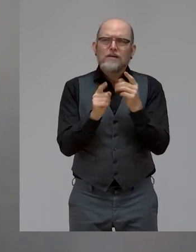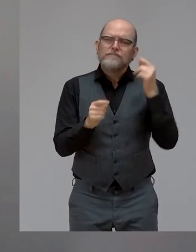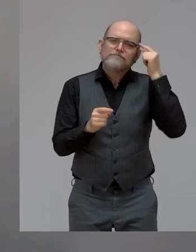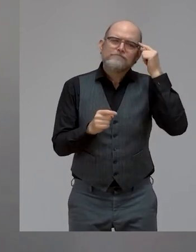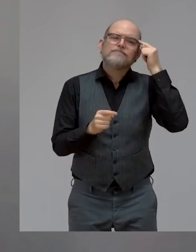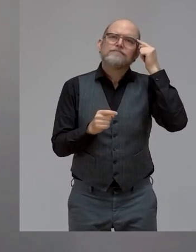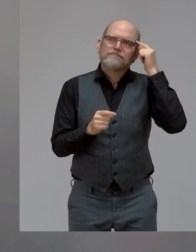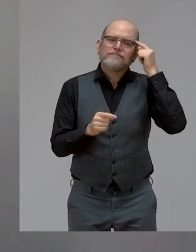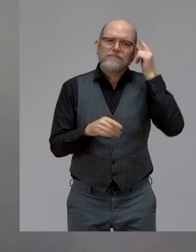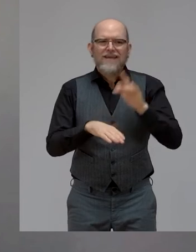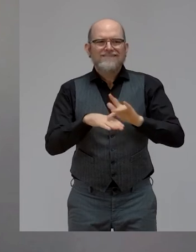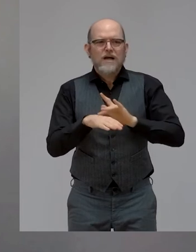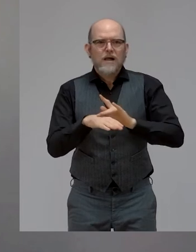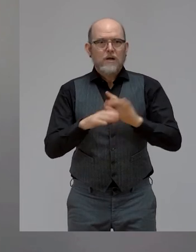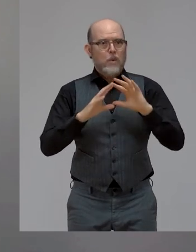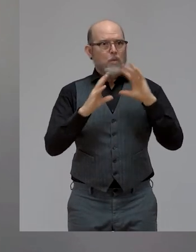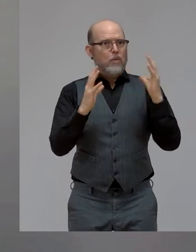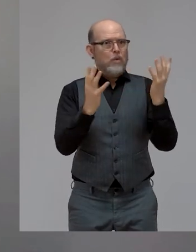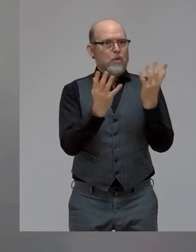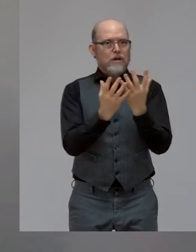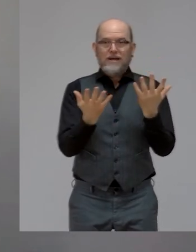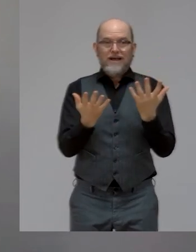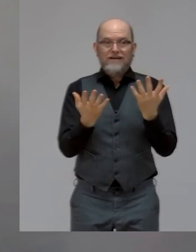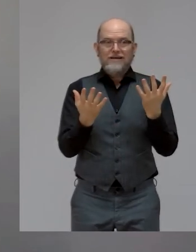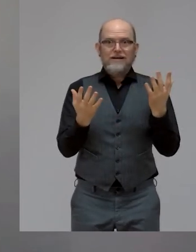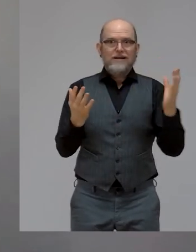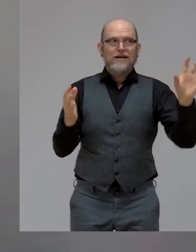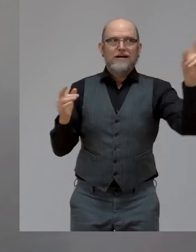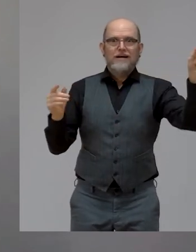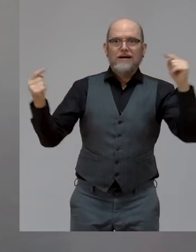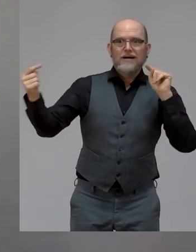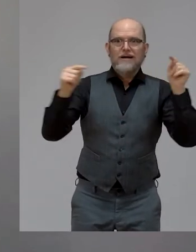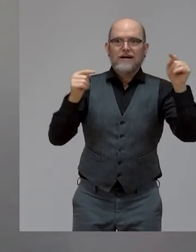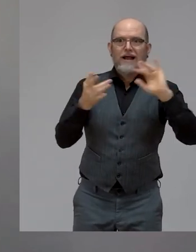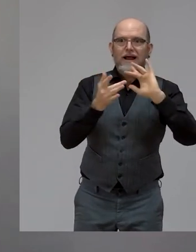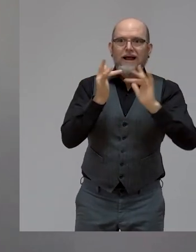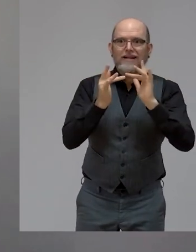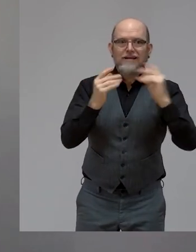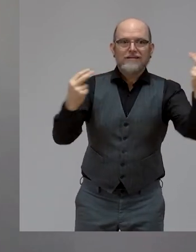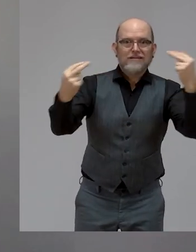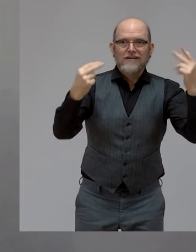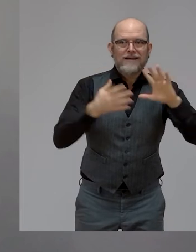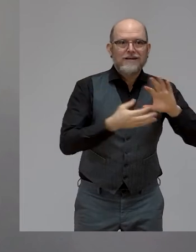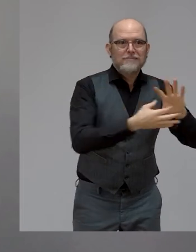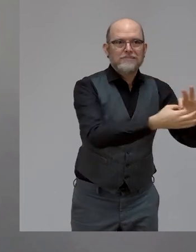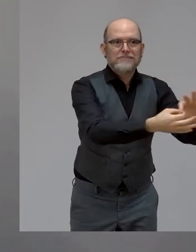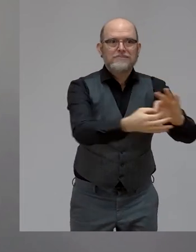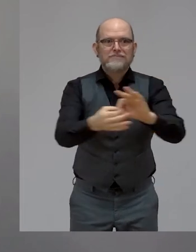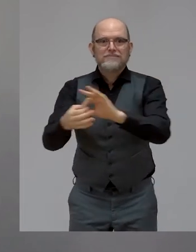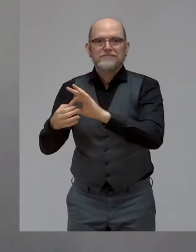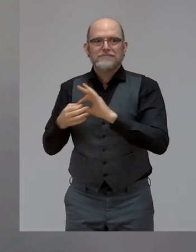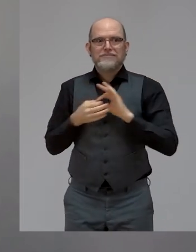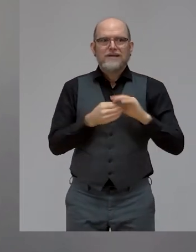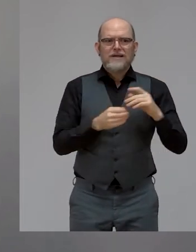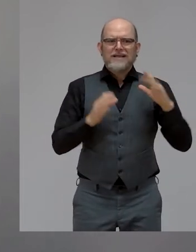all around the world. And this is the first time in over a decade I have not been in Vienna with